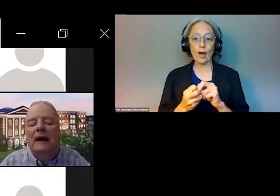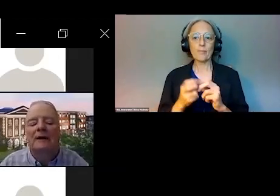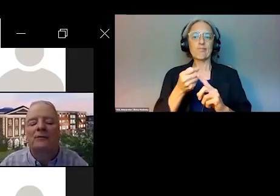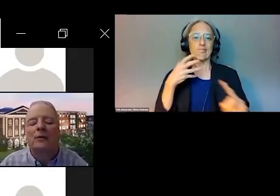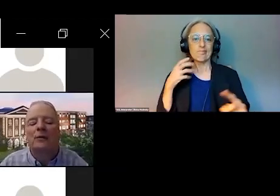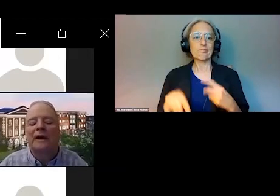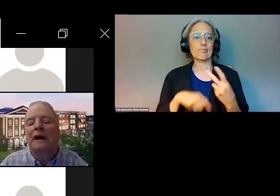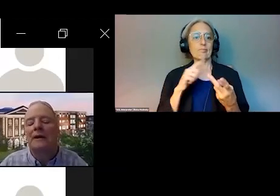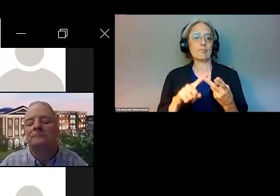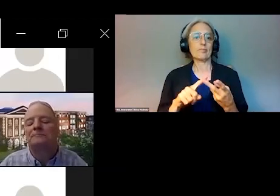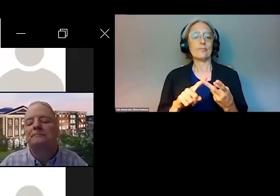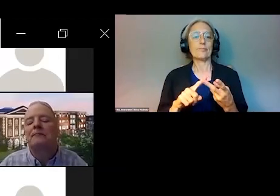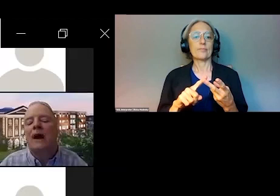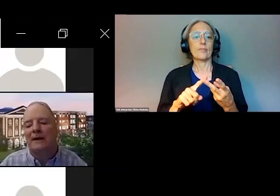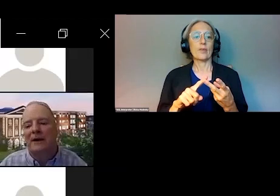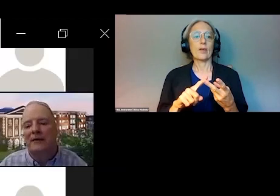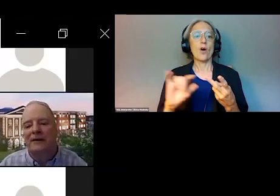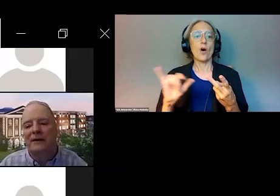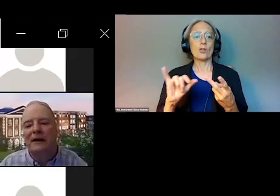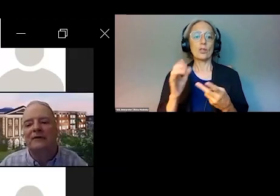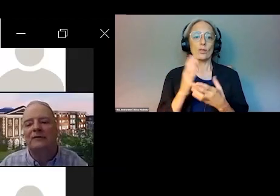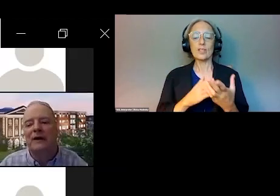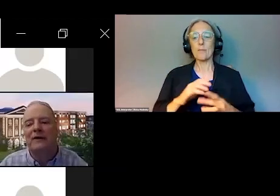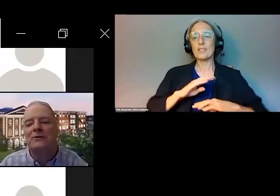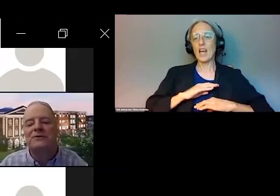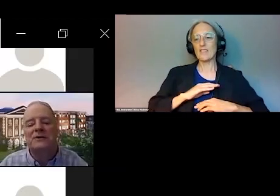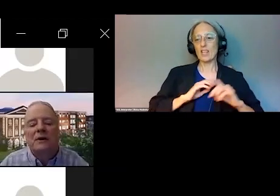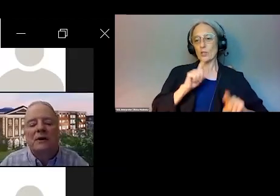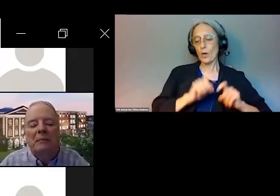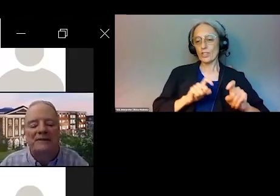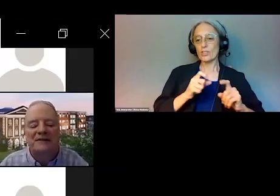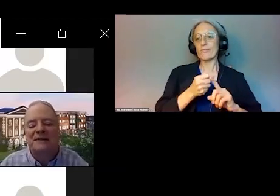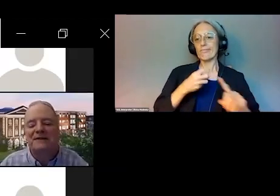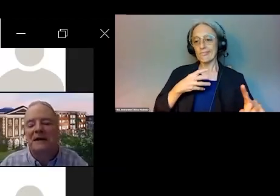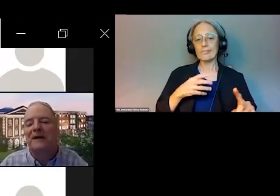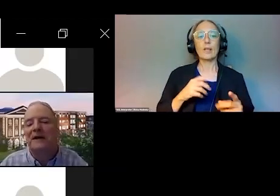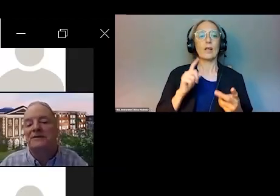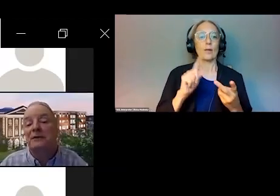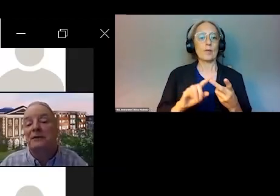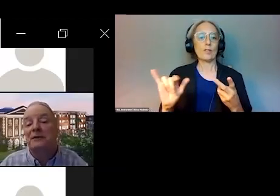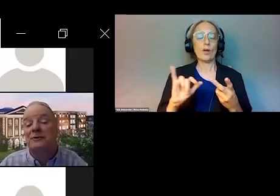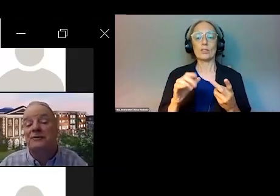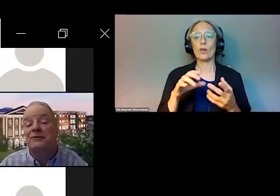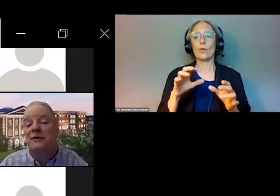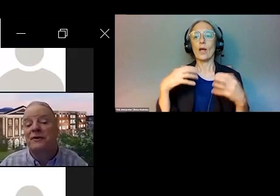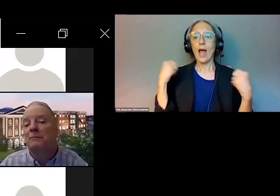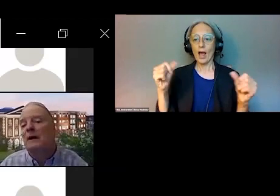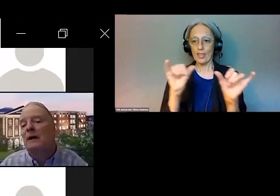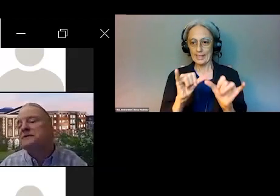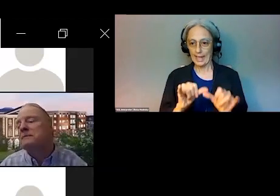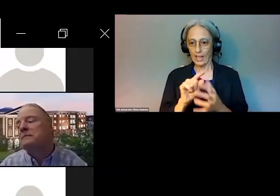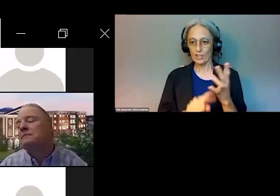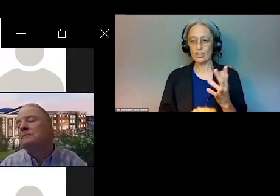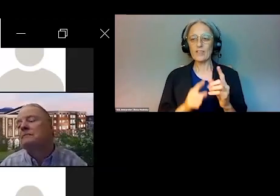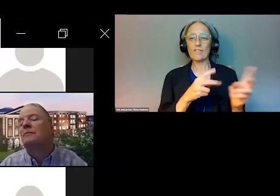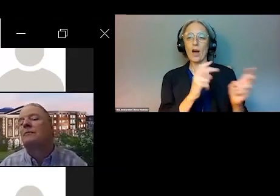satisfaction items, and we added health indicators that are used by CDC, and then some of the new